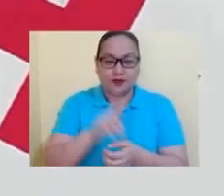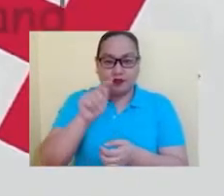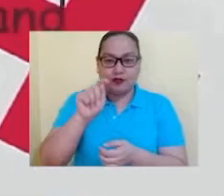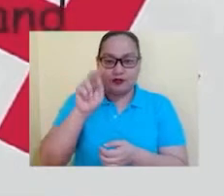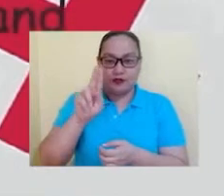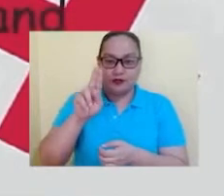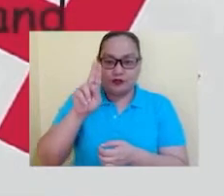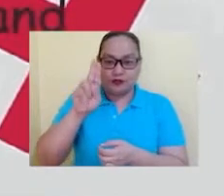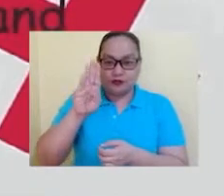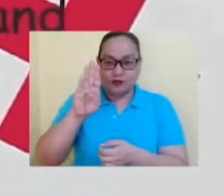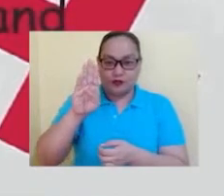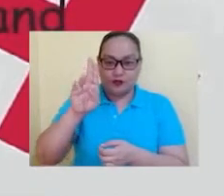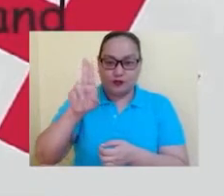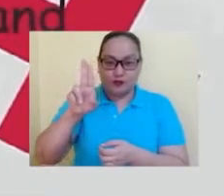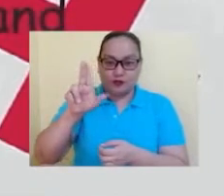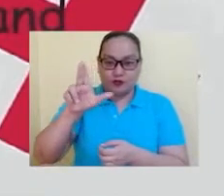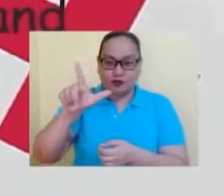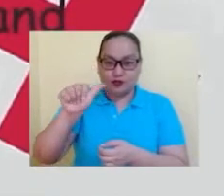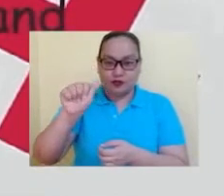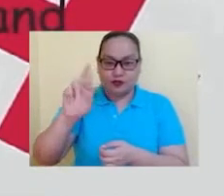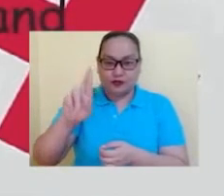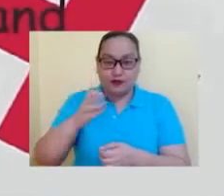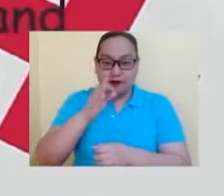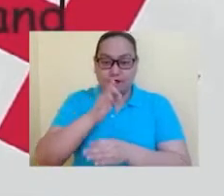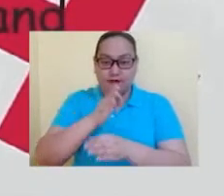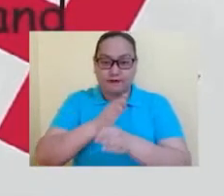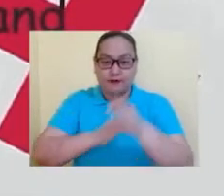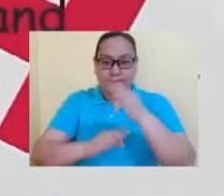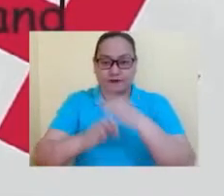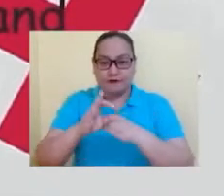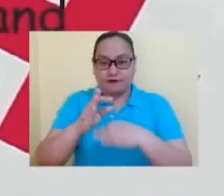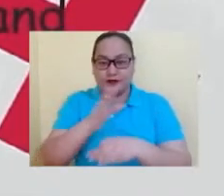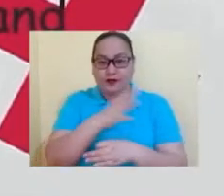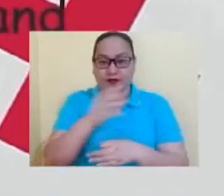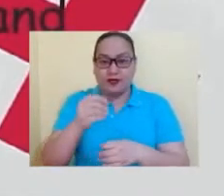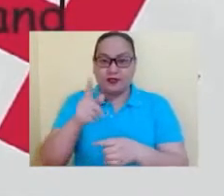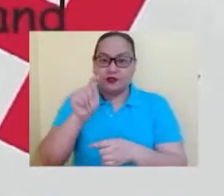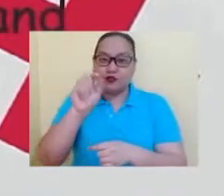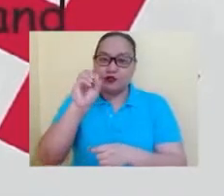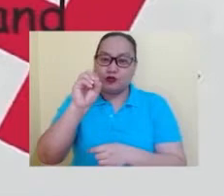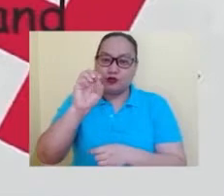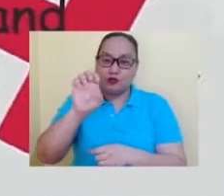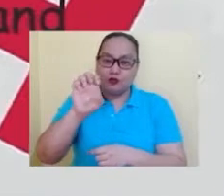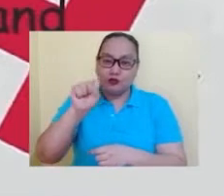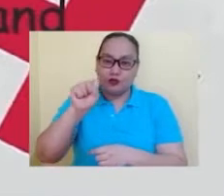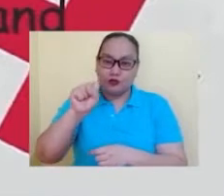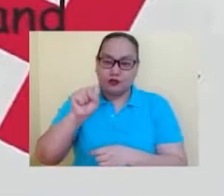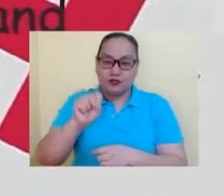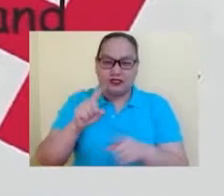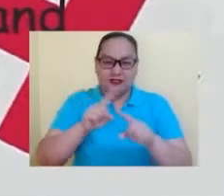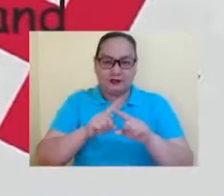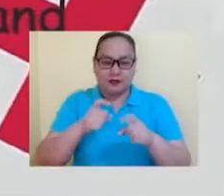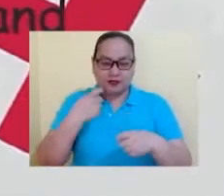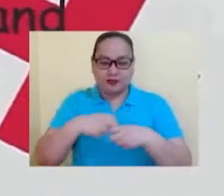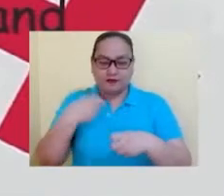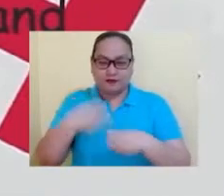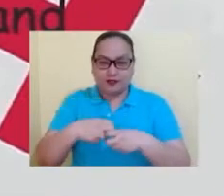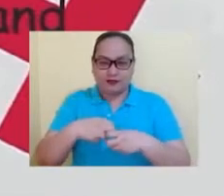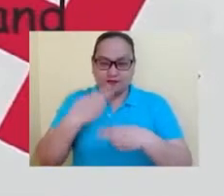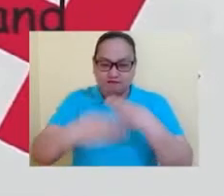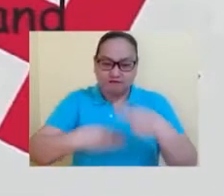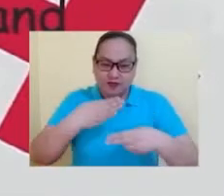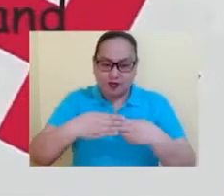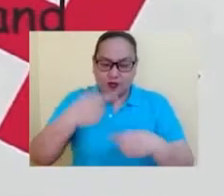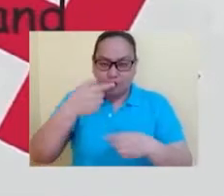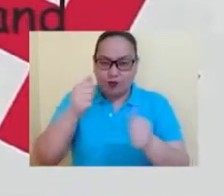Tubular bandages are used on fingers and toes because those areas are difficult to bandage with gauze. They